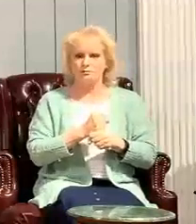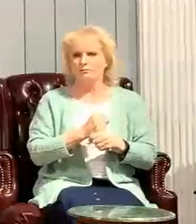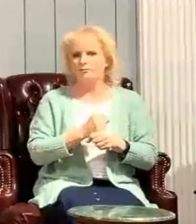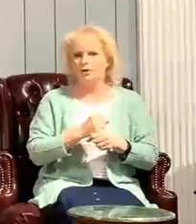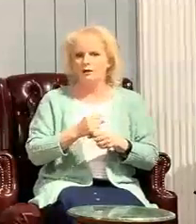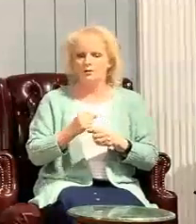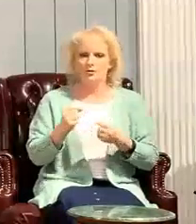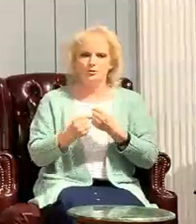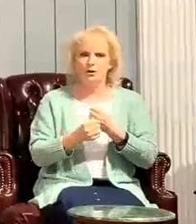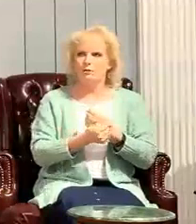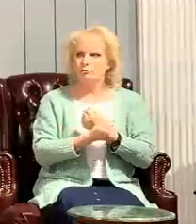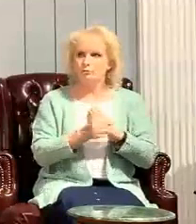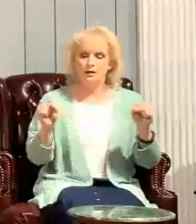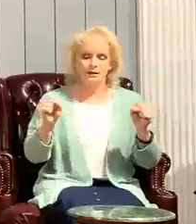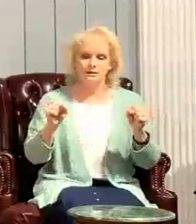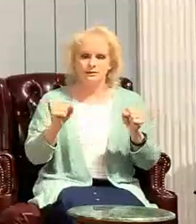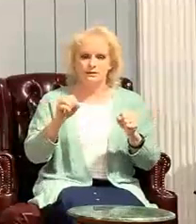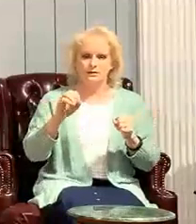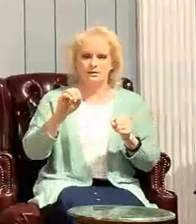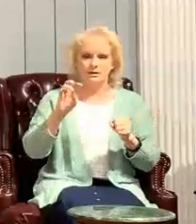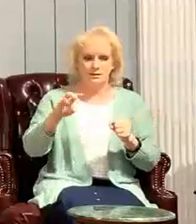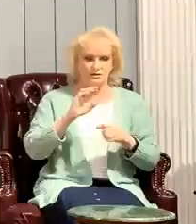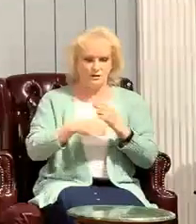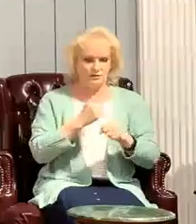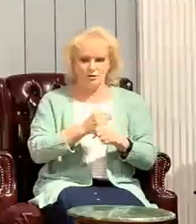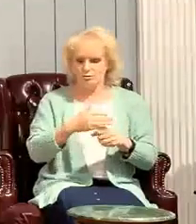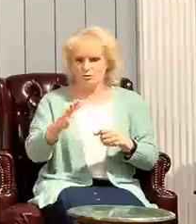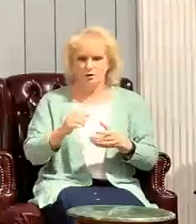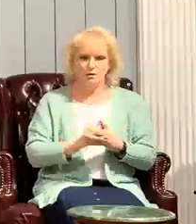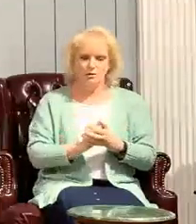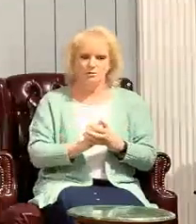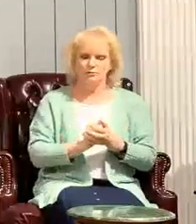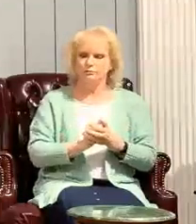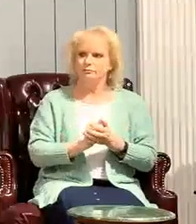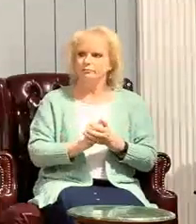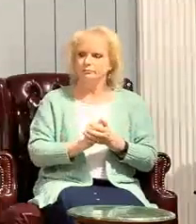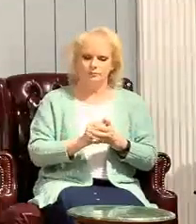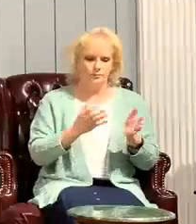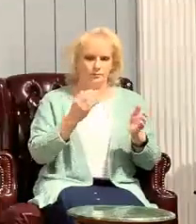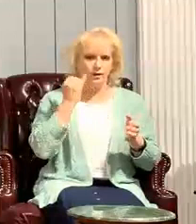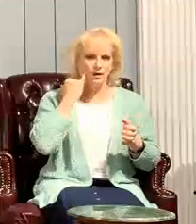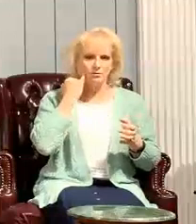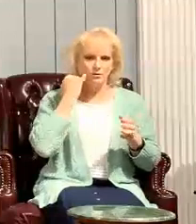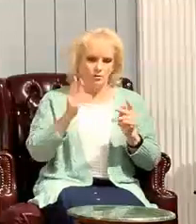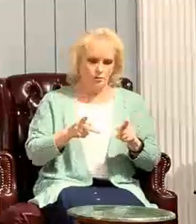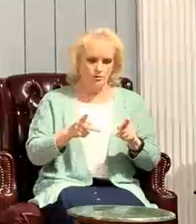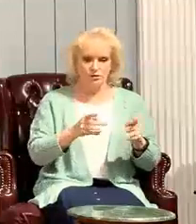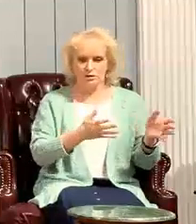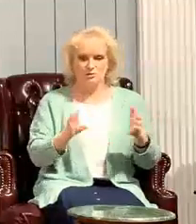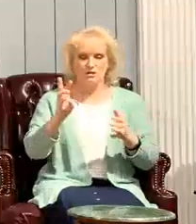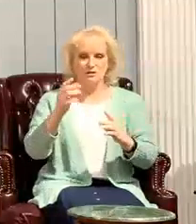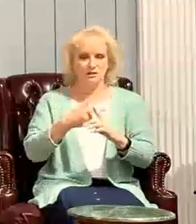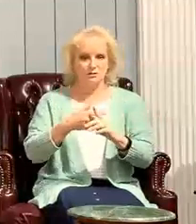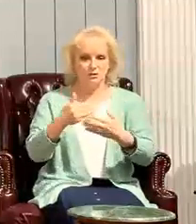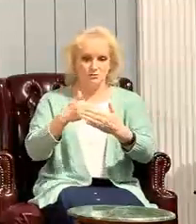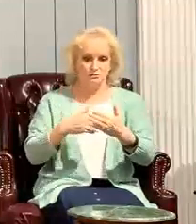pay it. If a person if they don't get it paid, you forgive whatever's left. If a person comes to you 6 months before the release